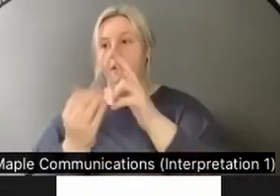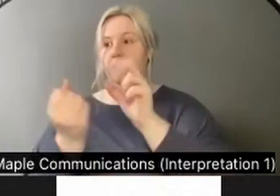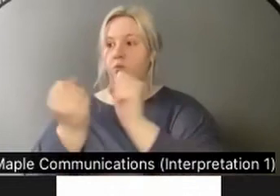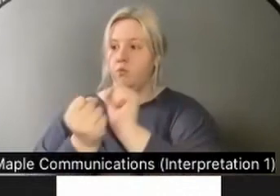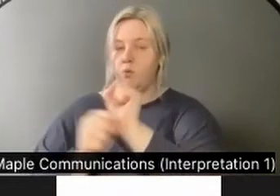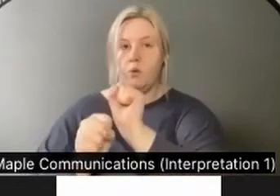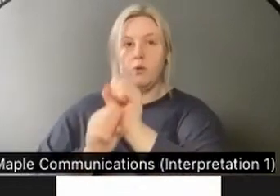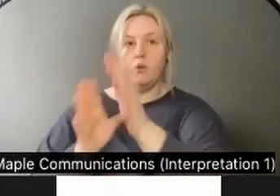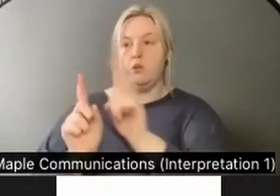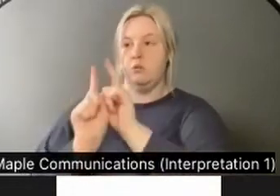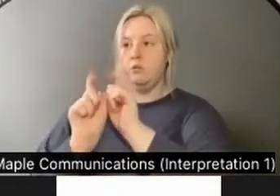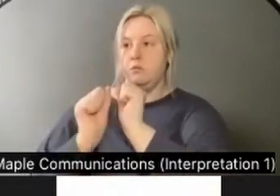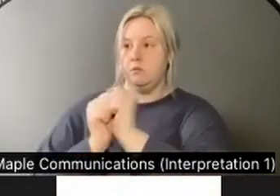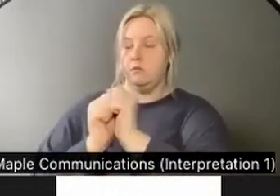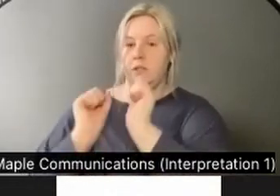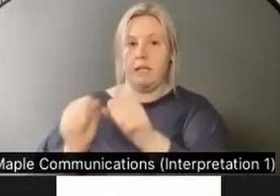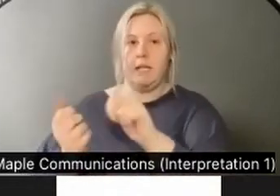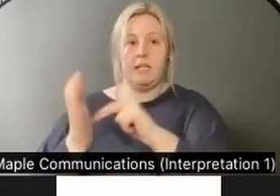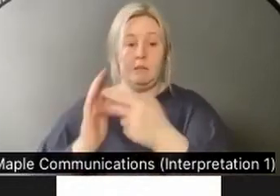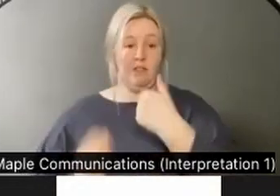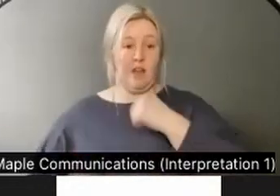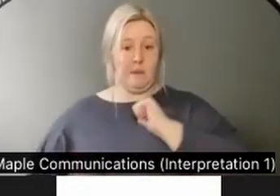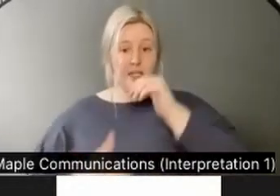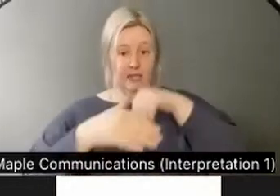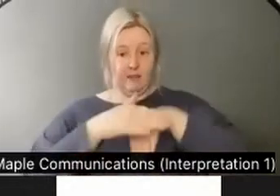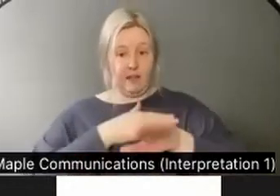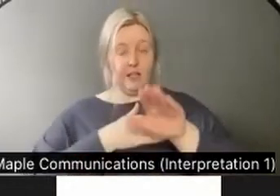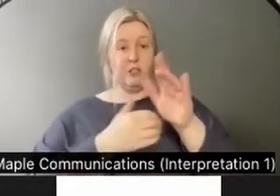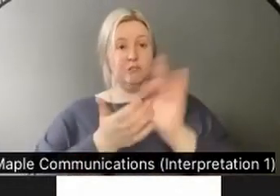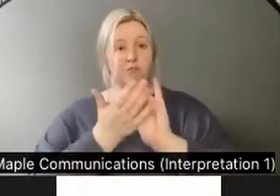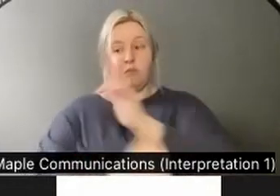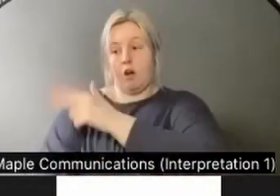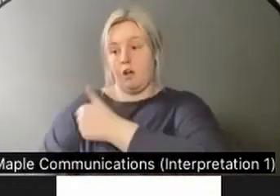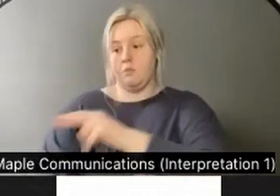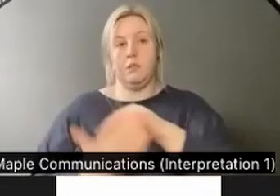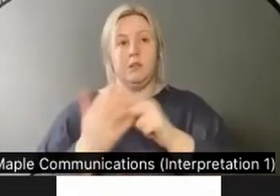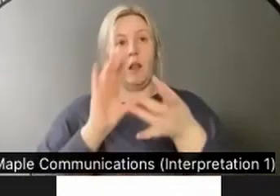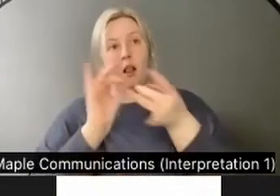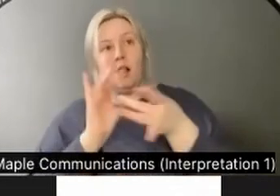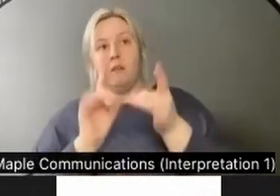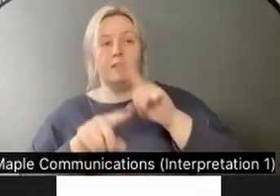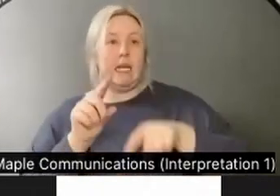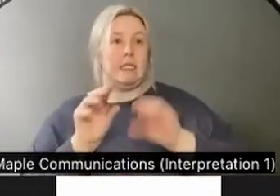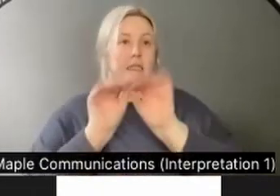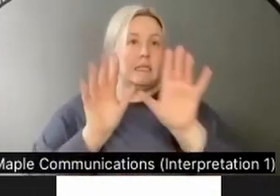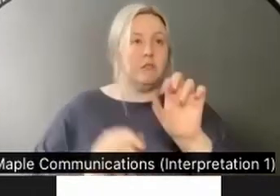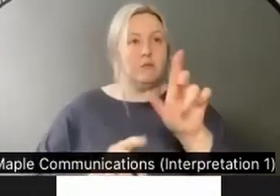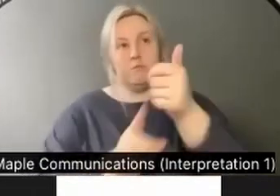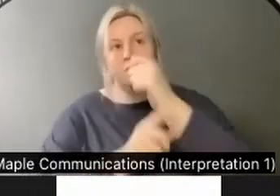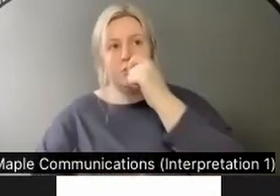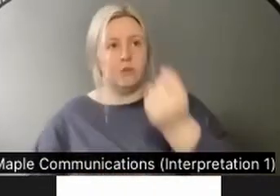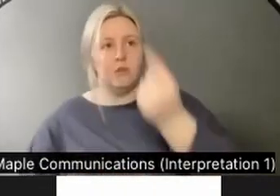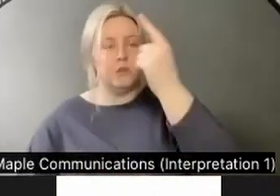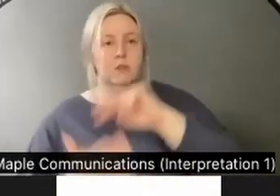risk of my not being able to make myself understood to clinicians and other healthcare personnel is great, and my risk